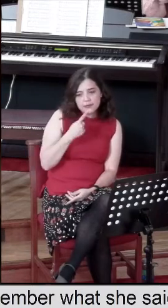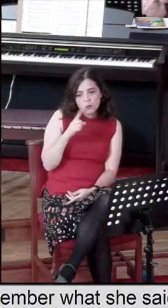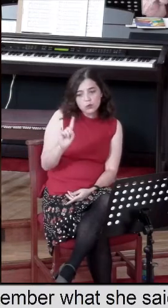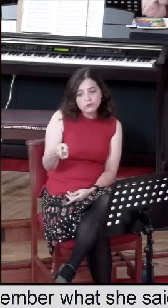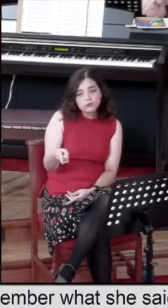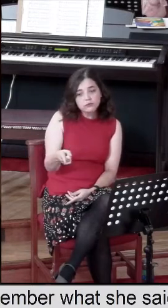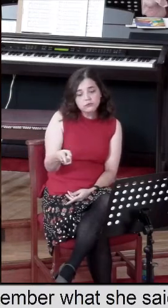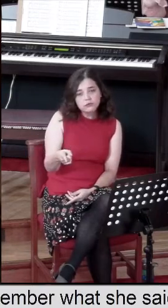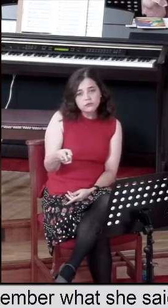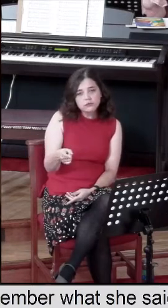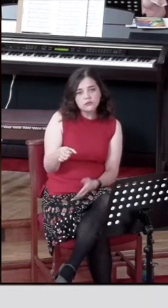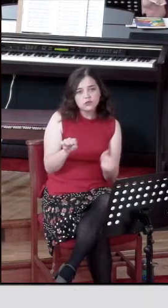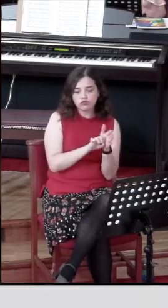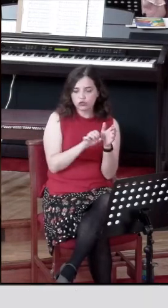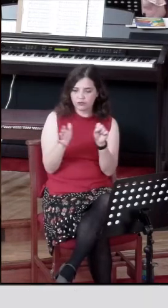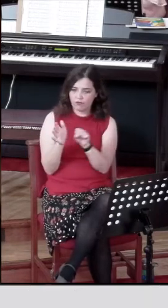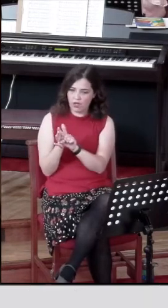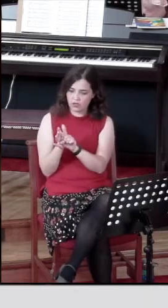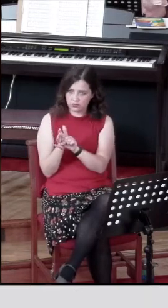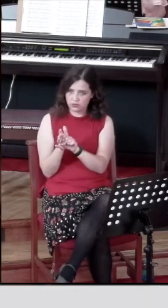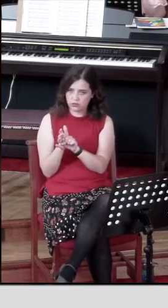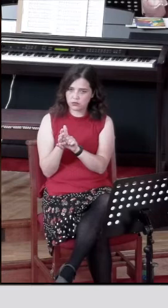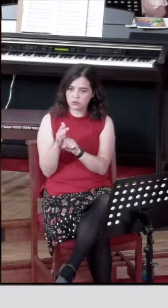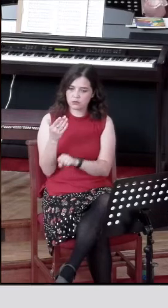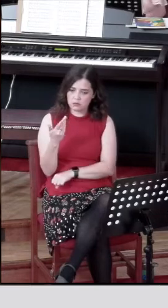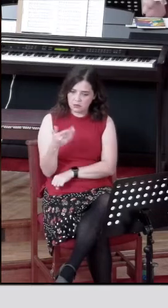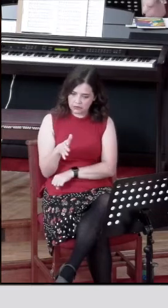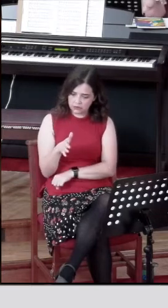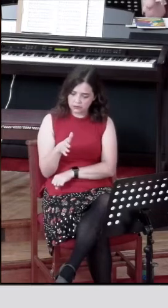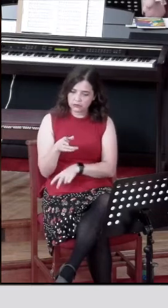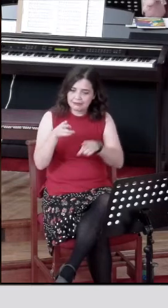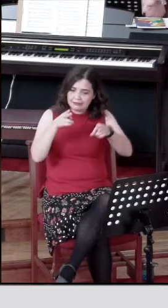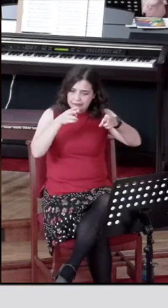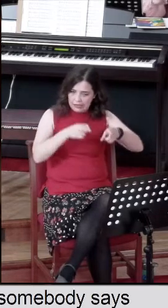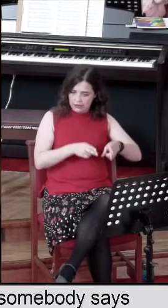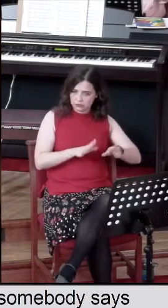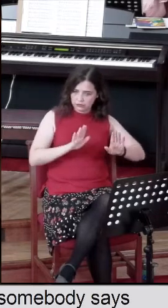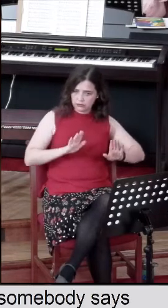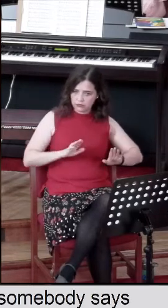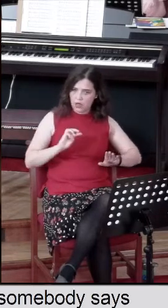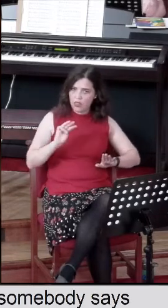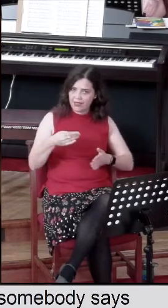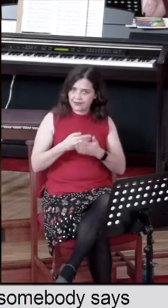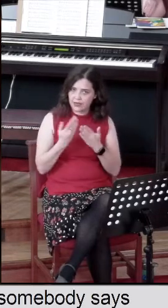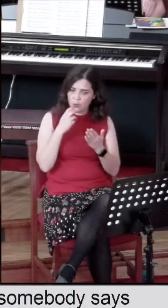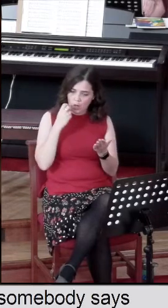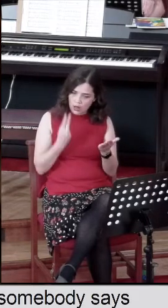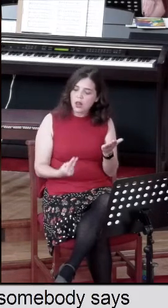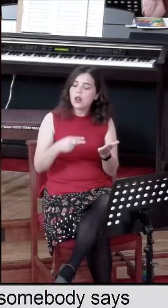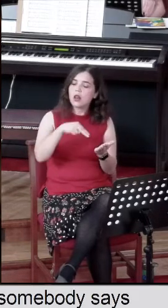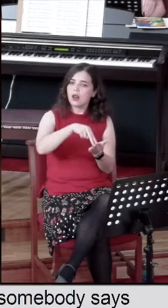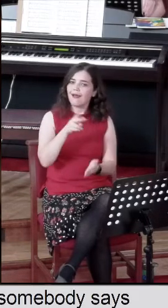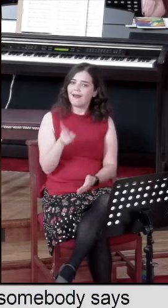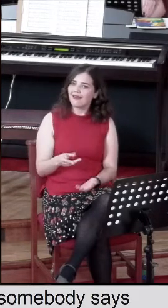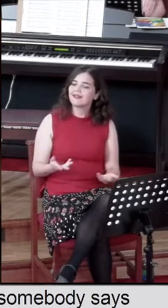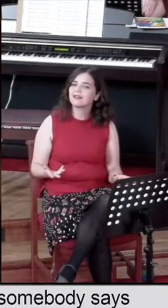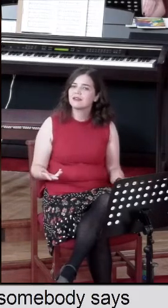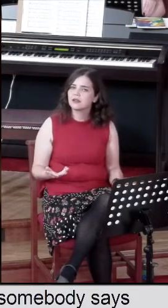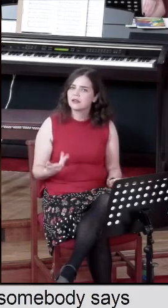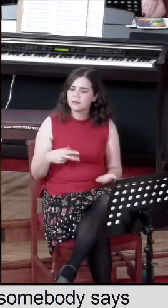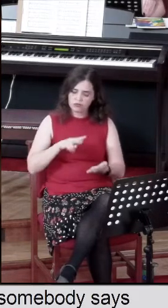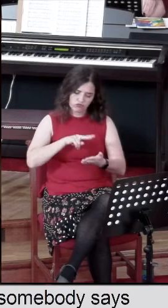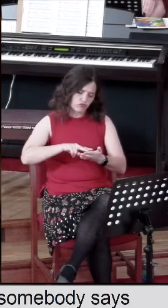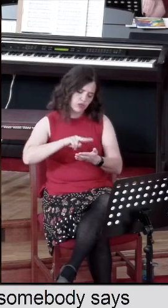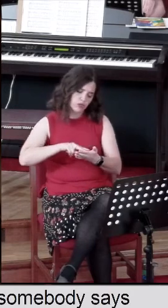he would be crucified, and on the third day he would rise again. And we were reading through the Gospels